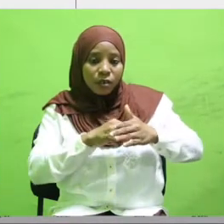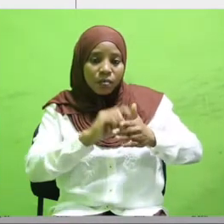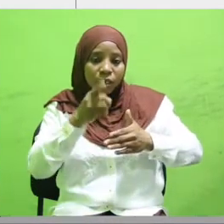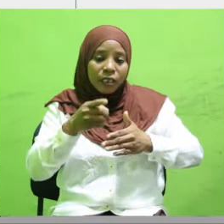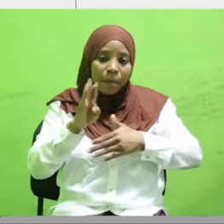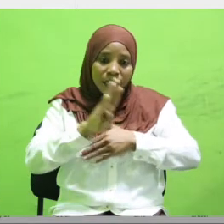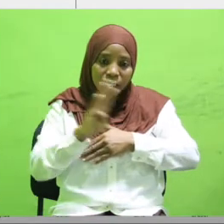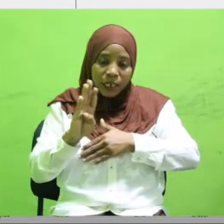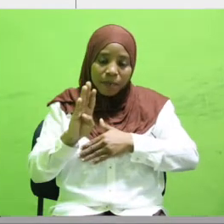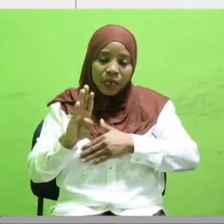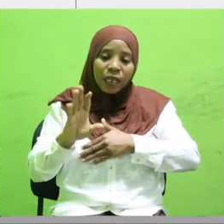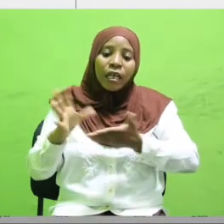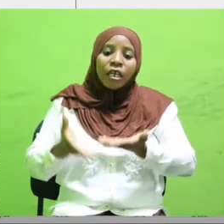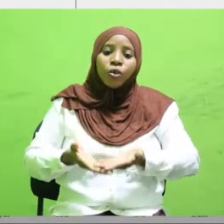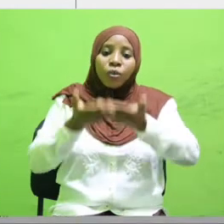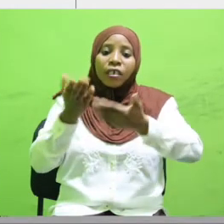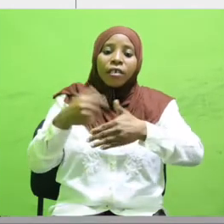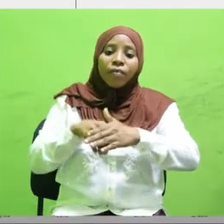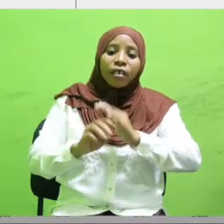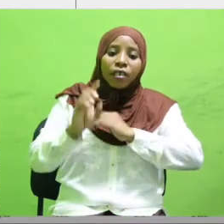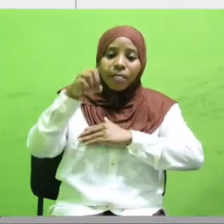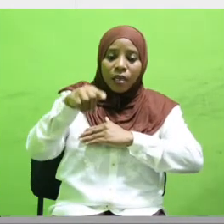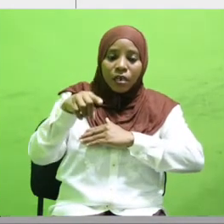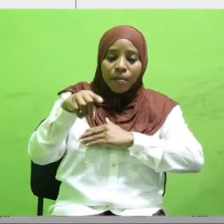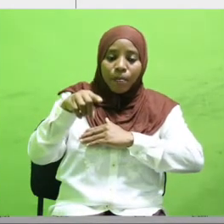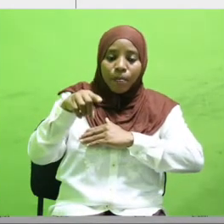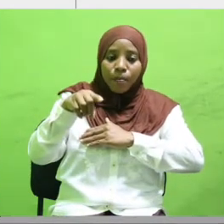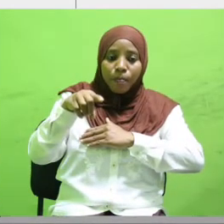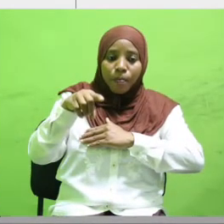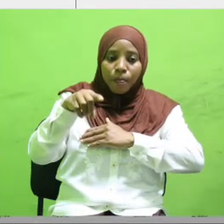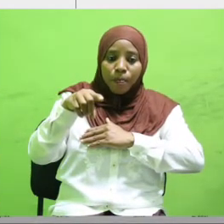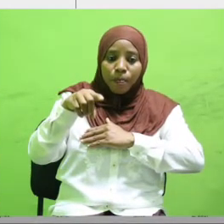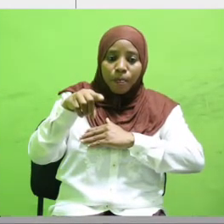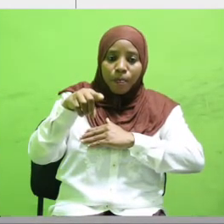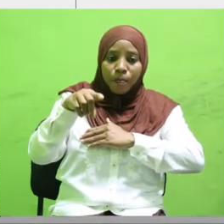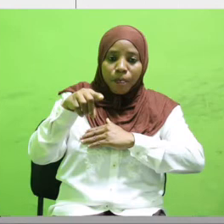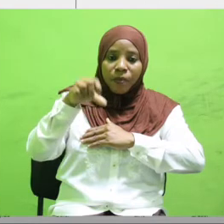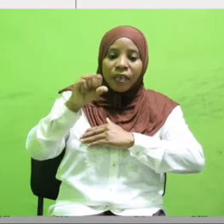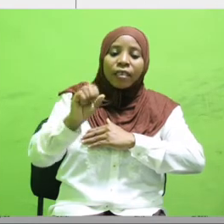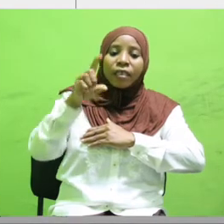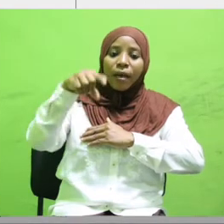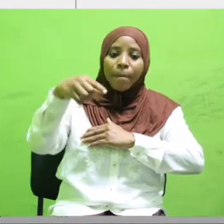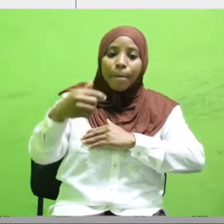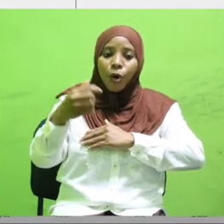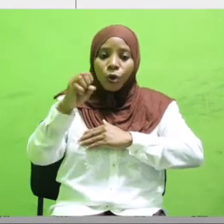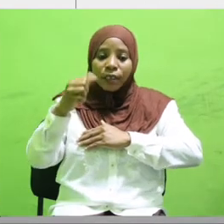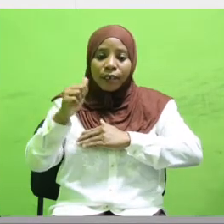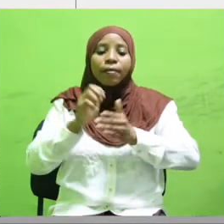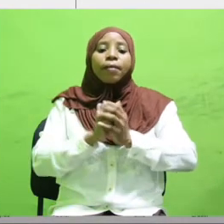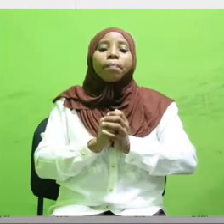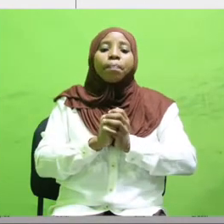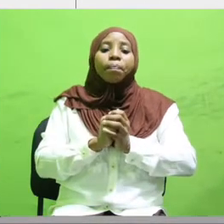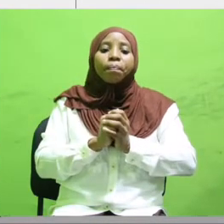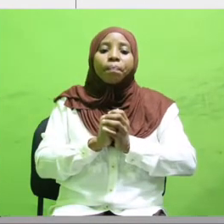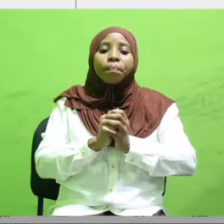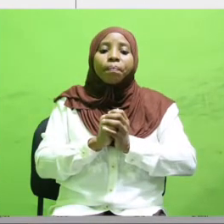spores, or the organ which holds spores, is known as a basidium, which gives it its name, Basidiomycota. It has